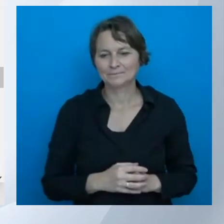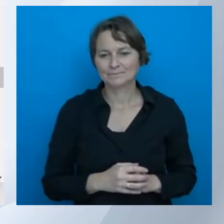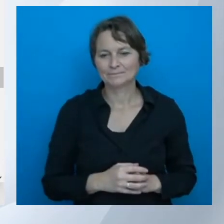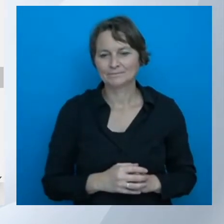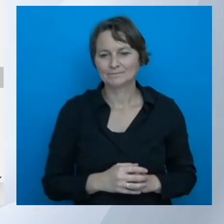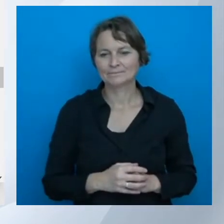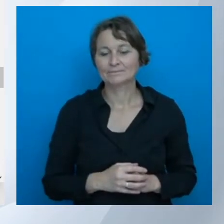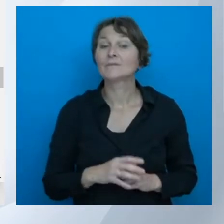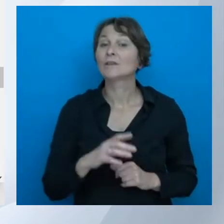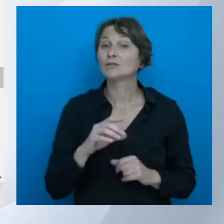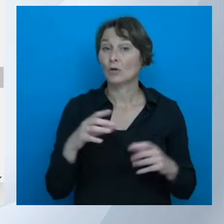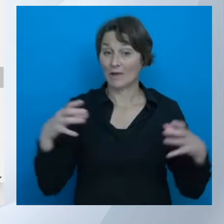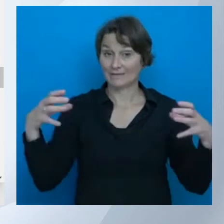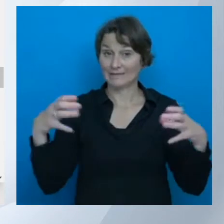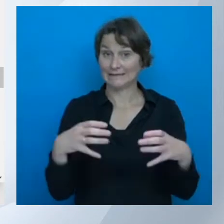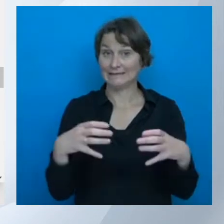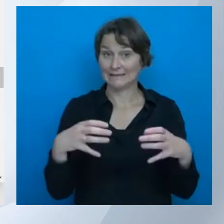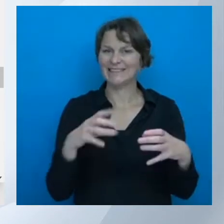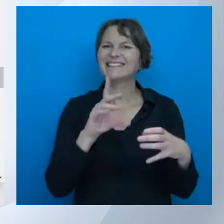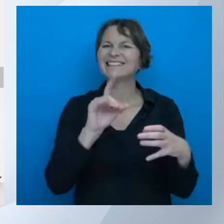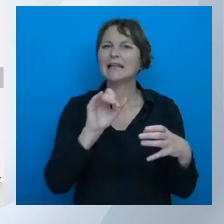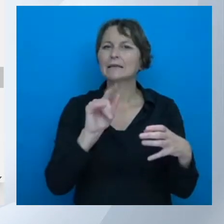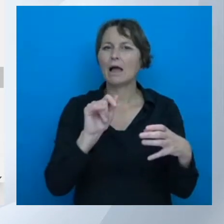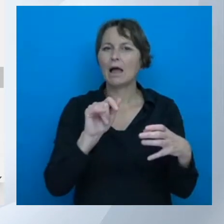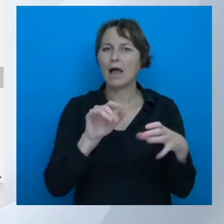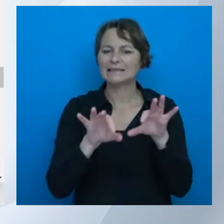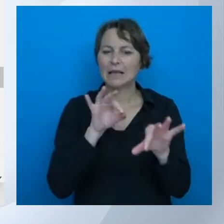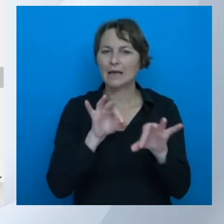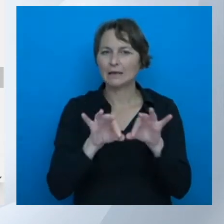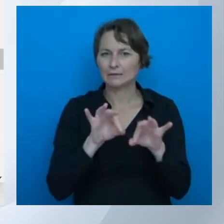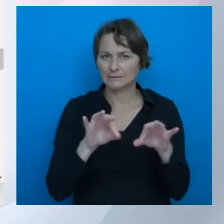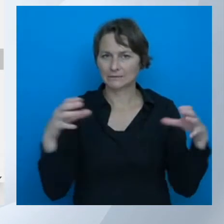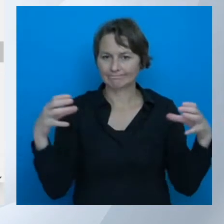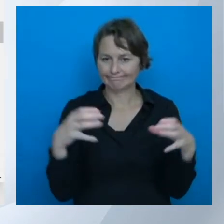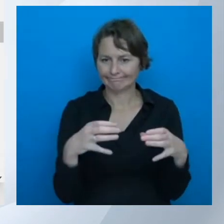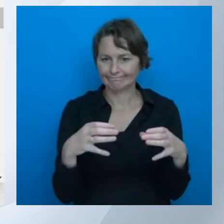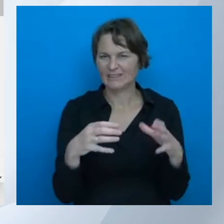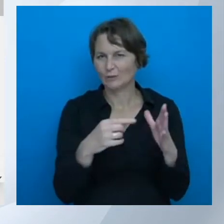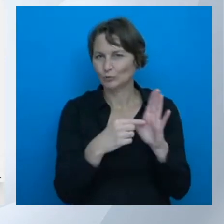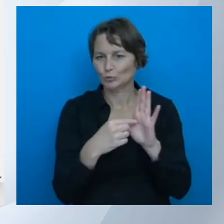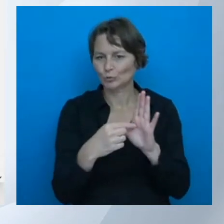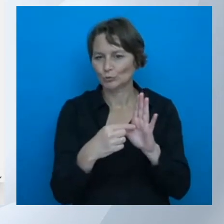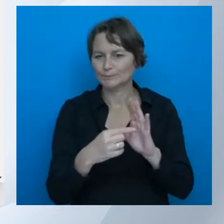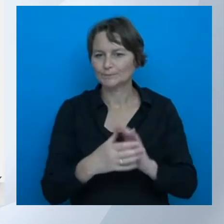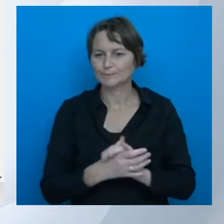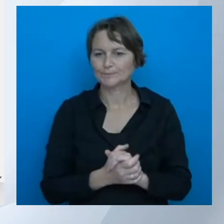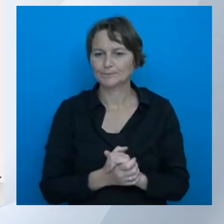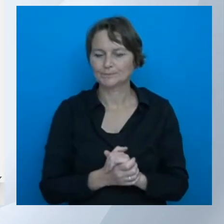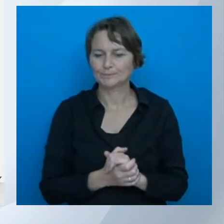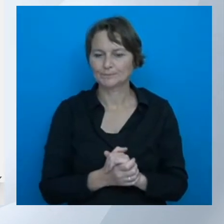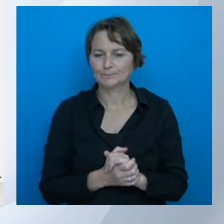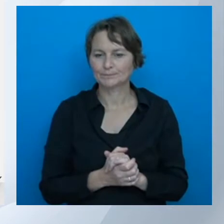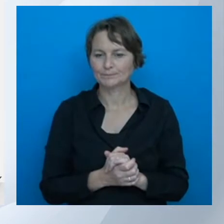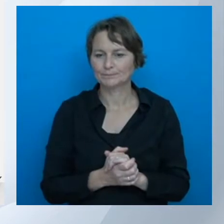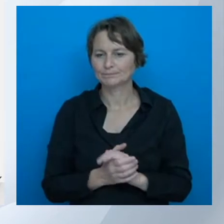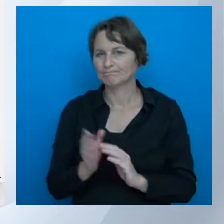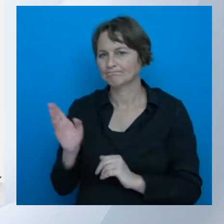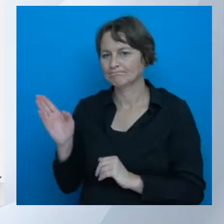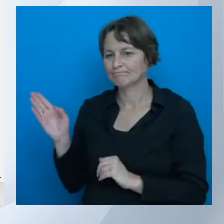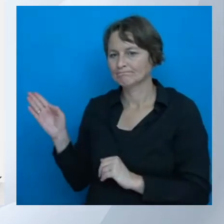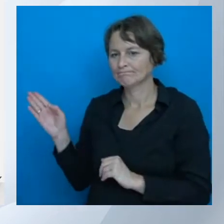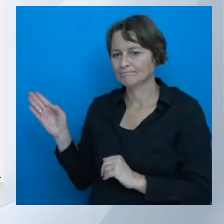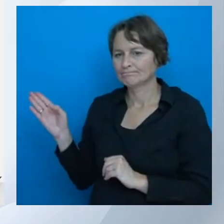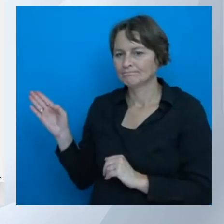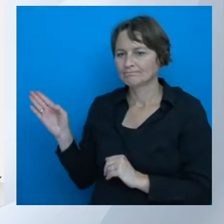data set we trained the model with, and I'm going to show you. So we are going with this sentence, and what we want